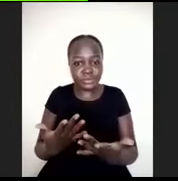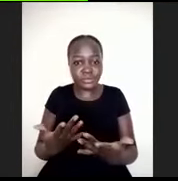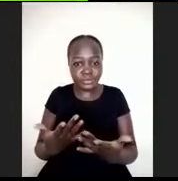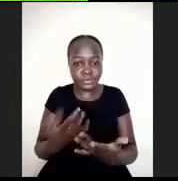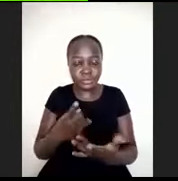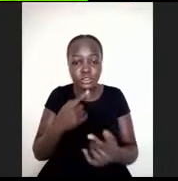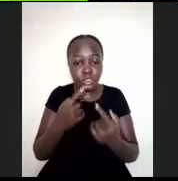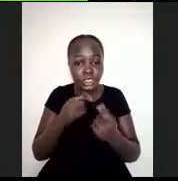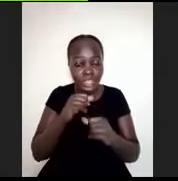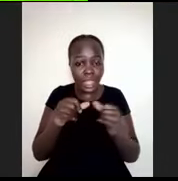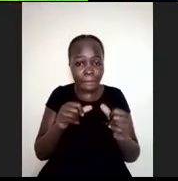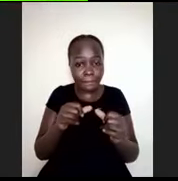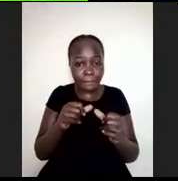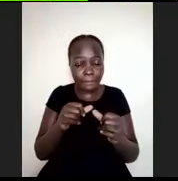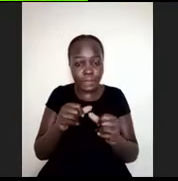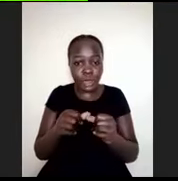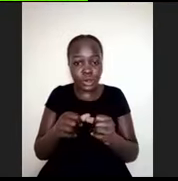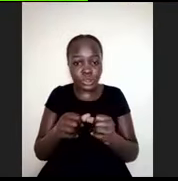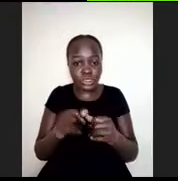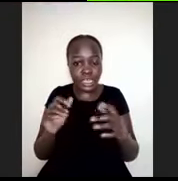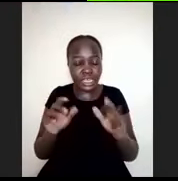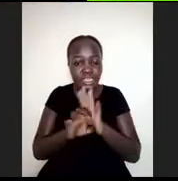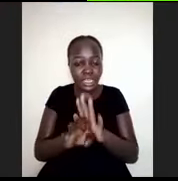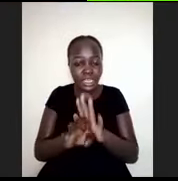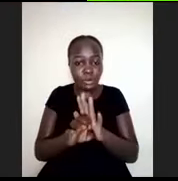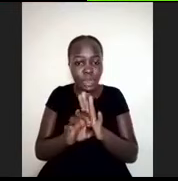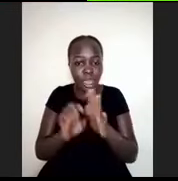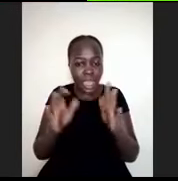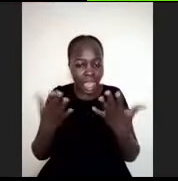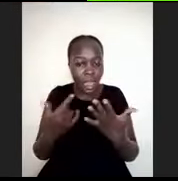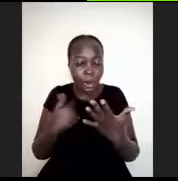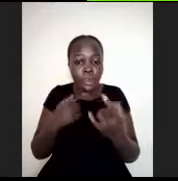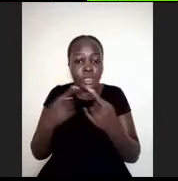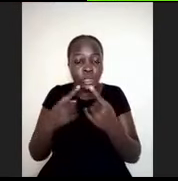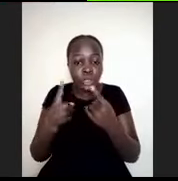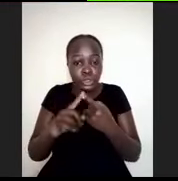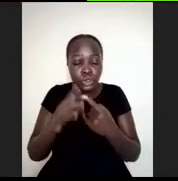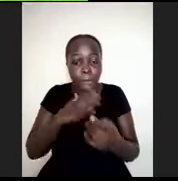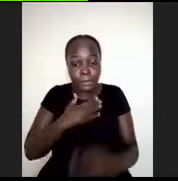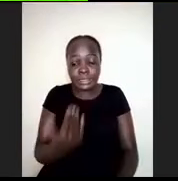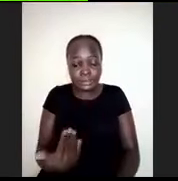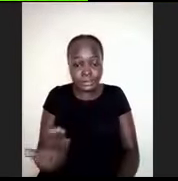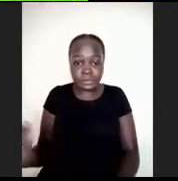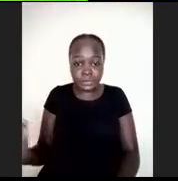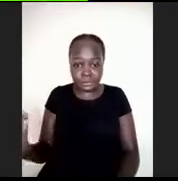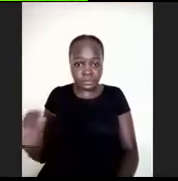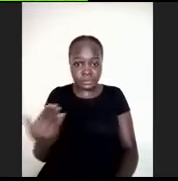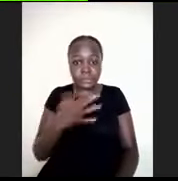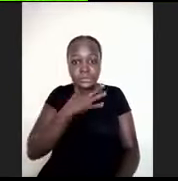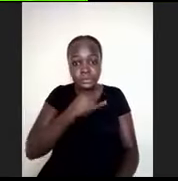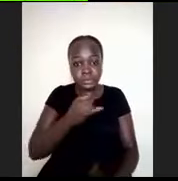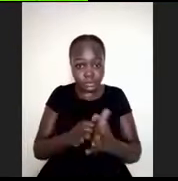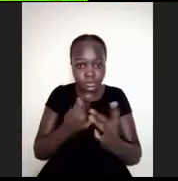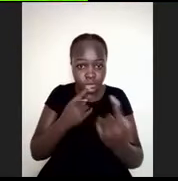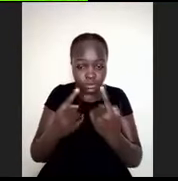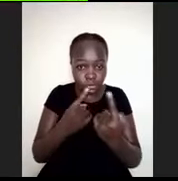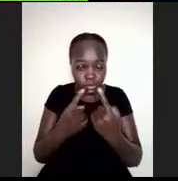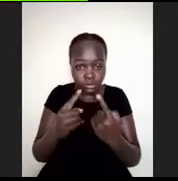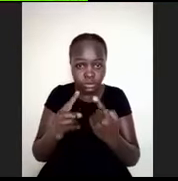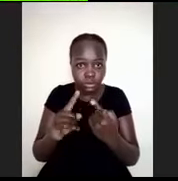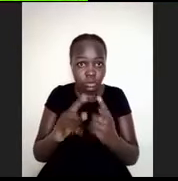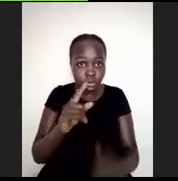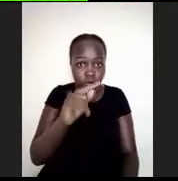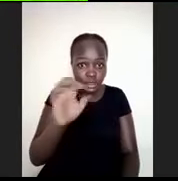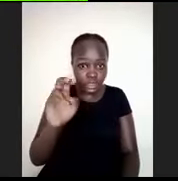talking, like, you know, the way I should be talking to my child. You know, I like that you're talking like you're talking to a teenager. You